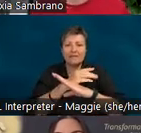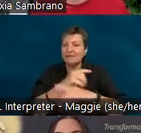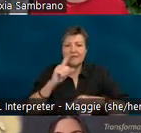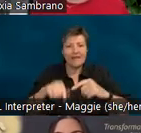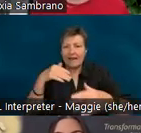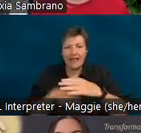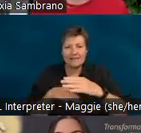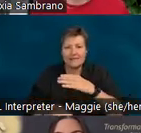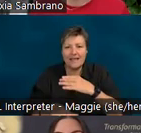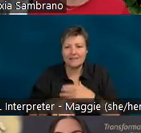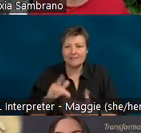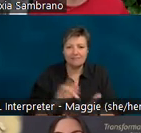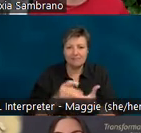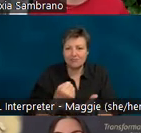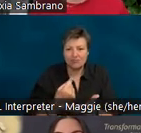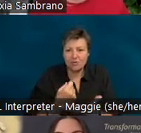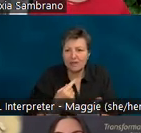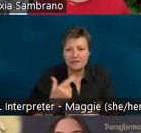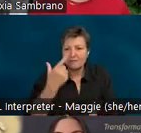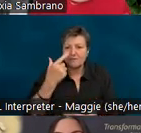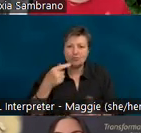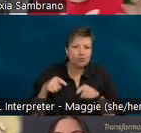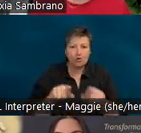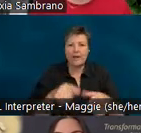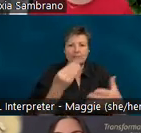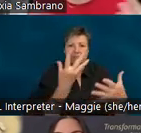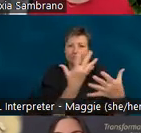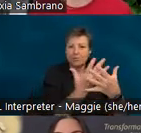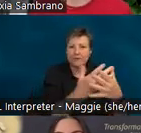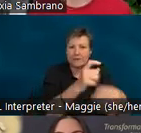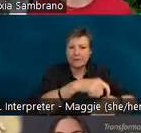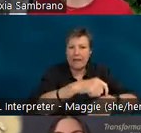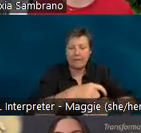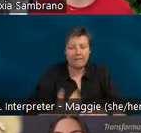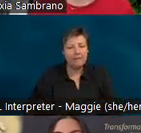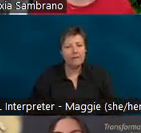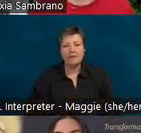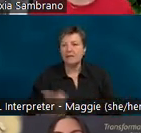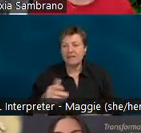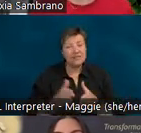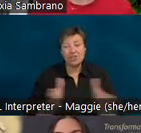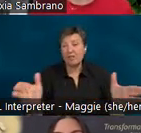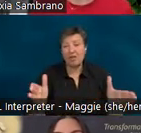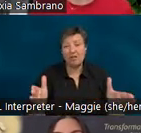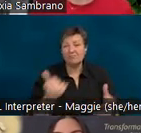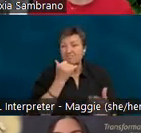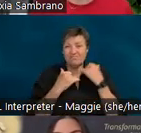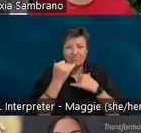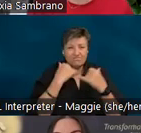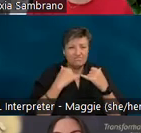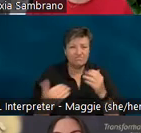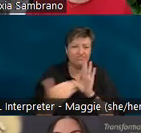folks who are trans and are also incarcerated, and as well as just general mistreatment from law enforcement.